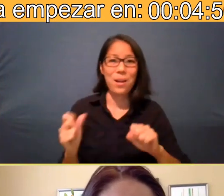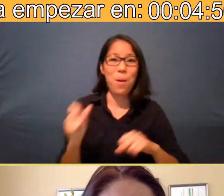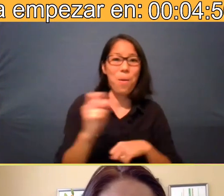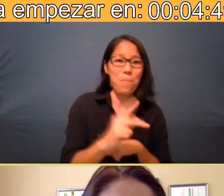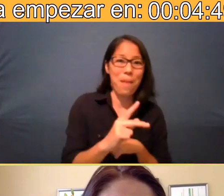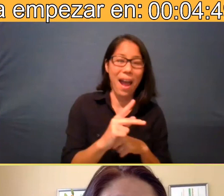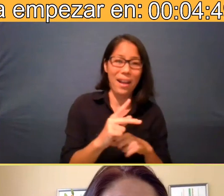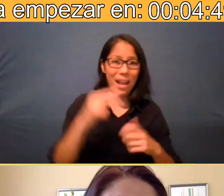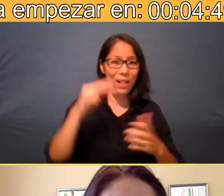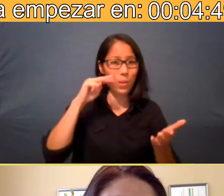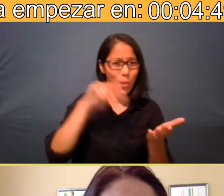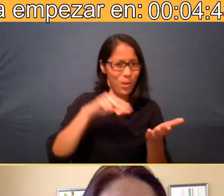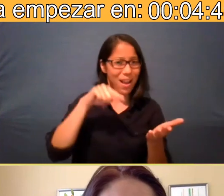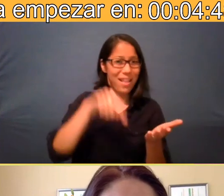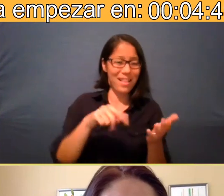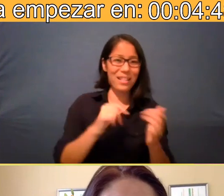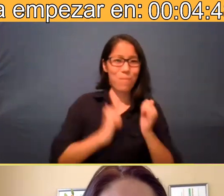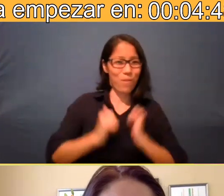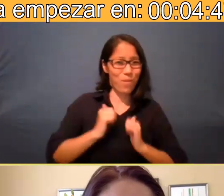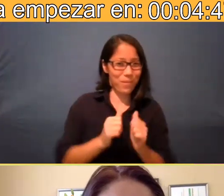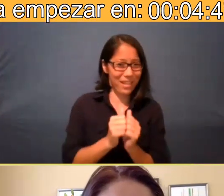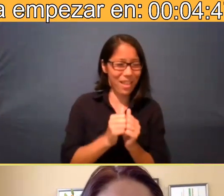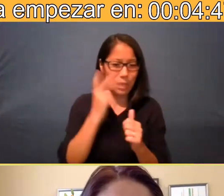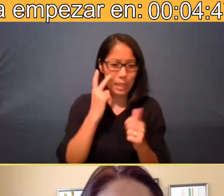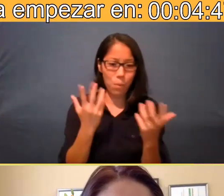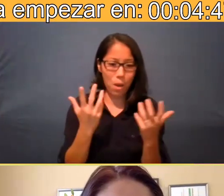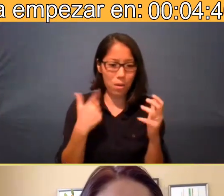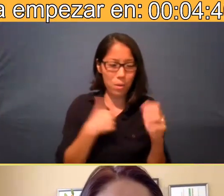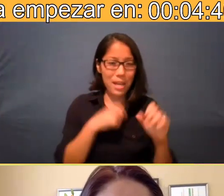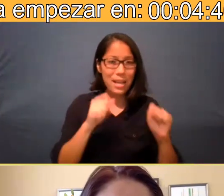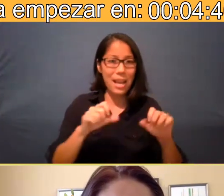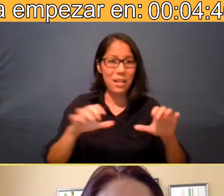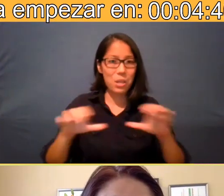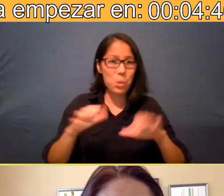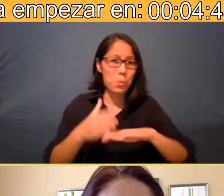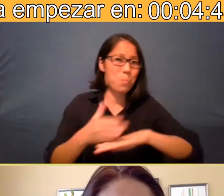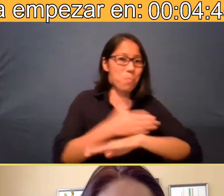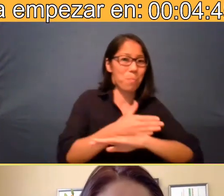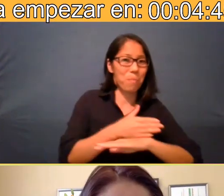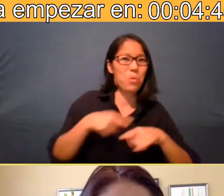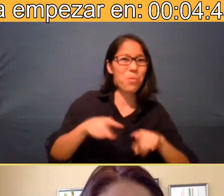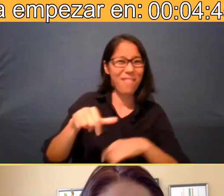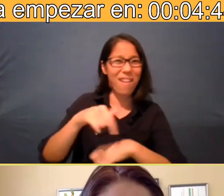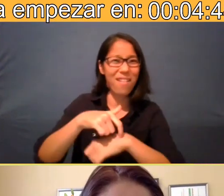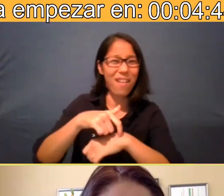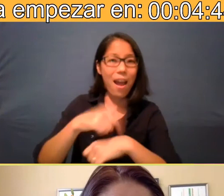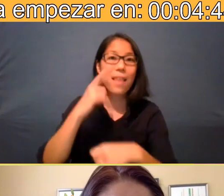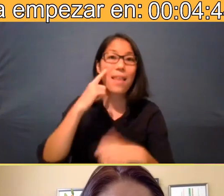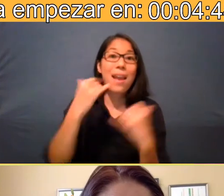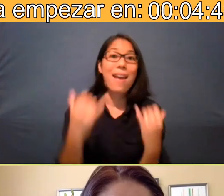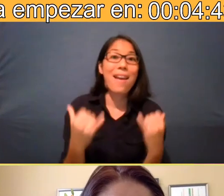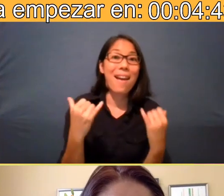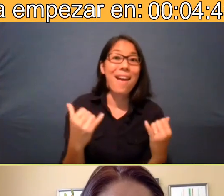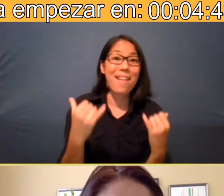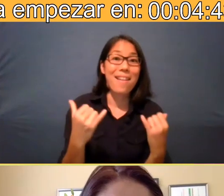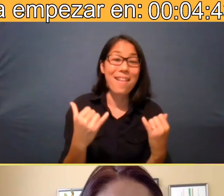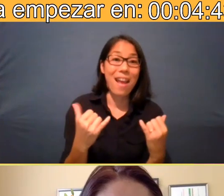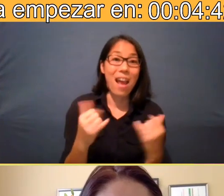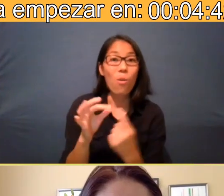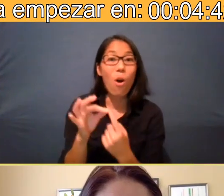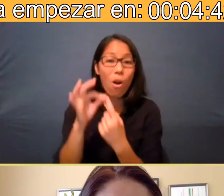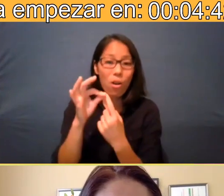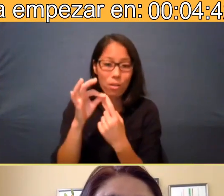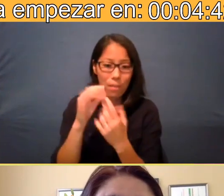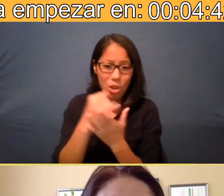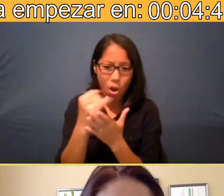this piece together and see what we're able to do in that time. But I think that now is really the time, especially as artists, that